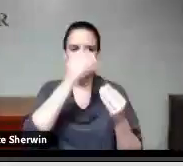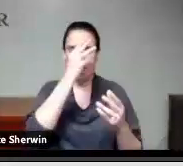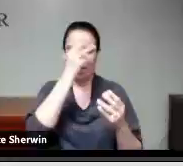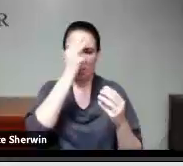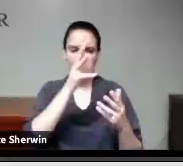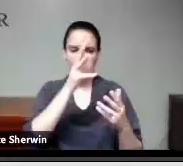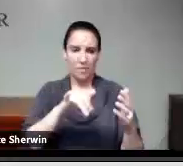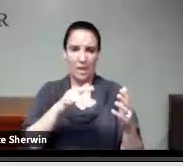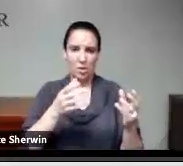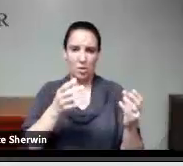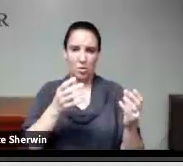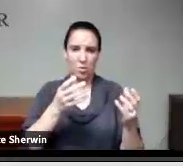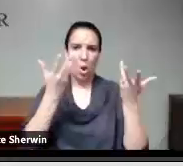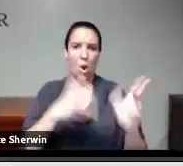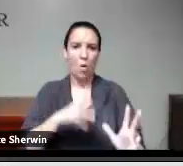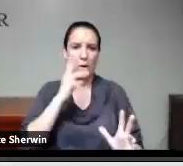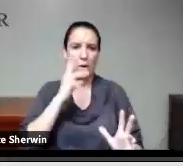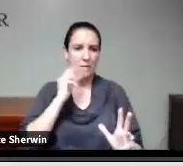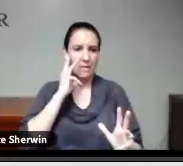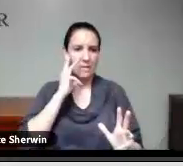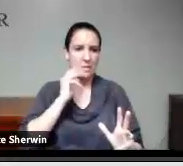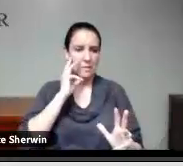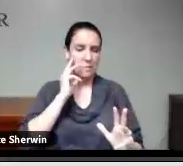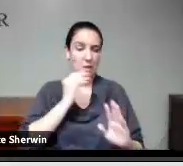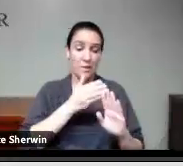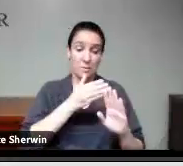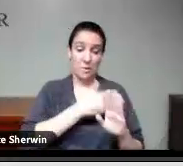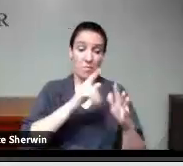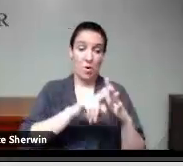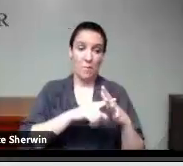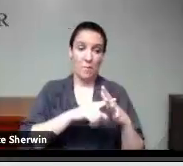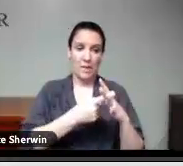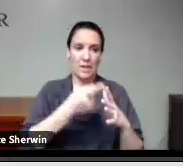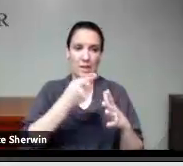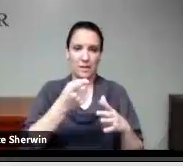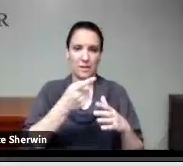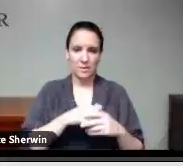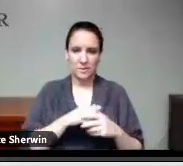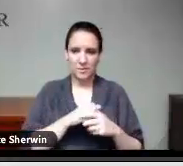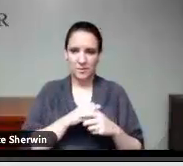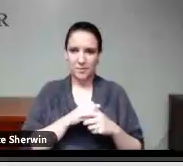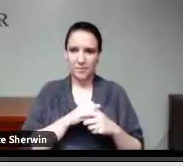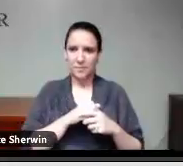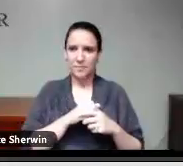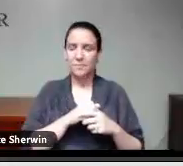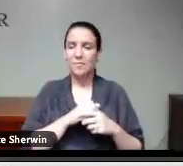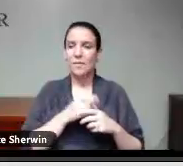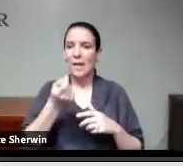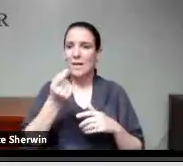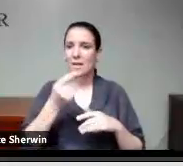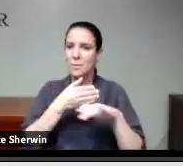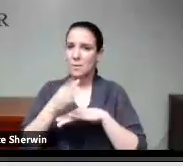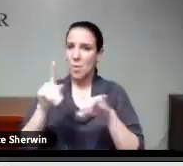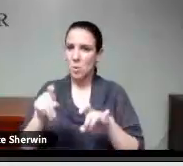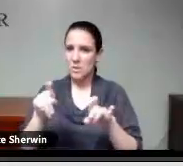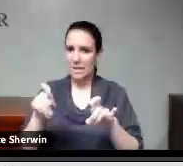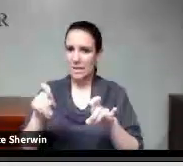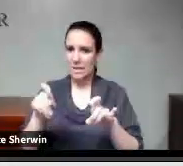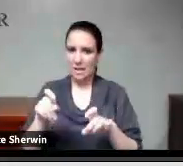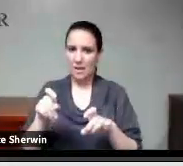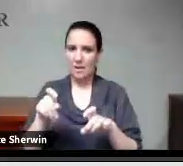bring, the lenses that you bring to diversity before beginning these sessions, and then a little bit of post-testing afterwards, not